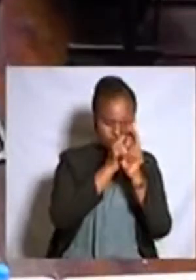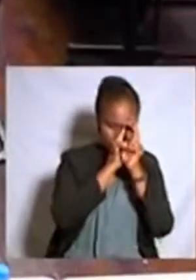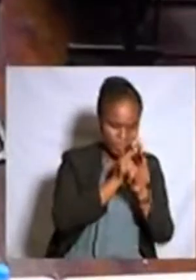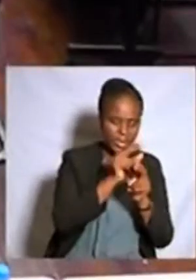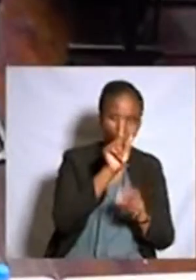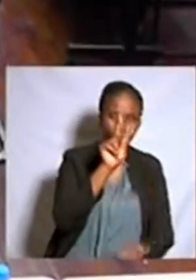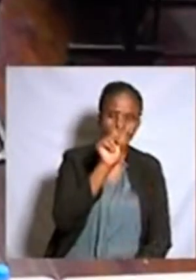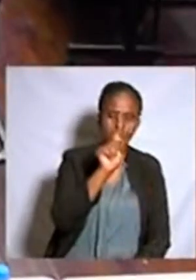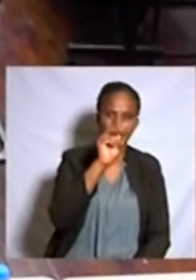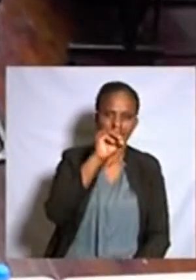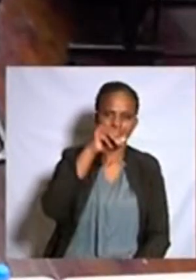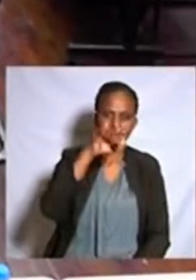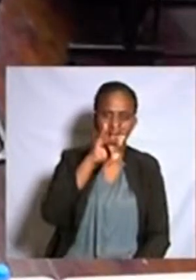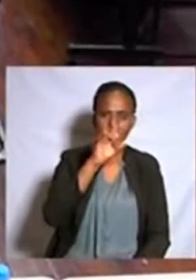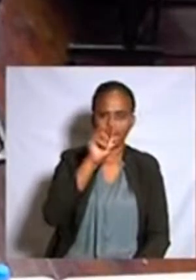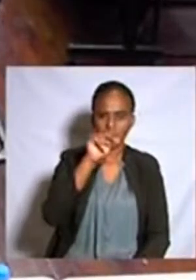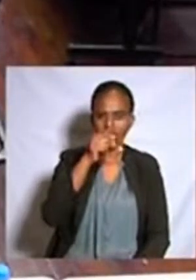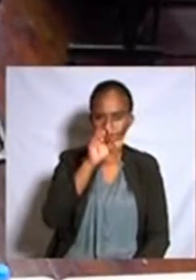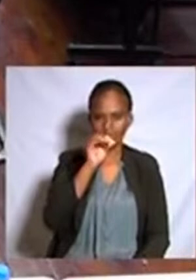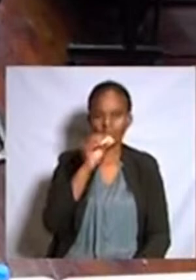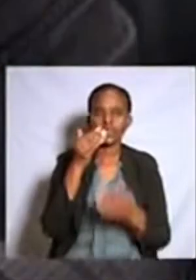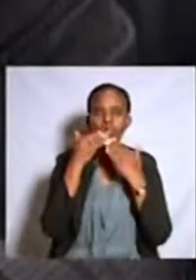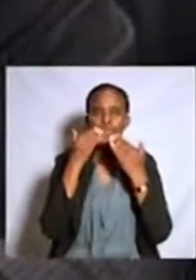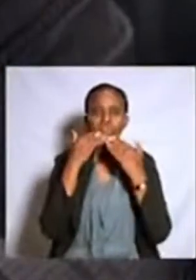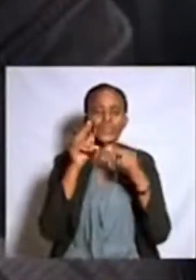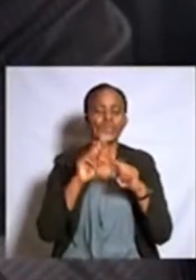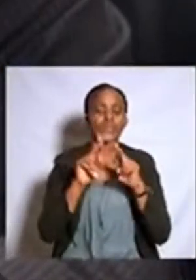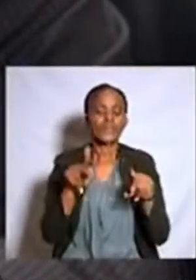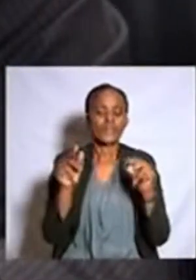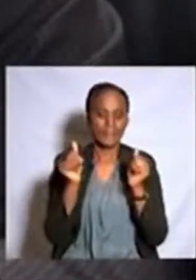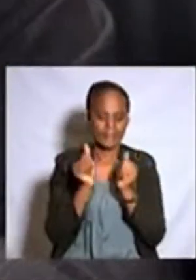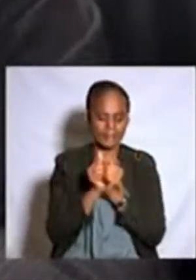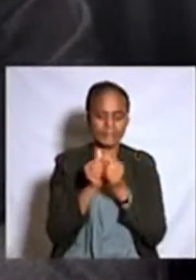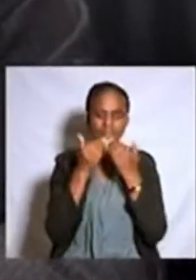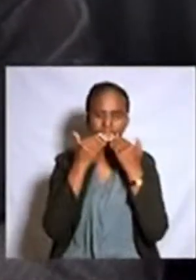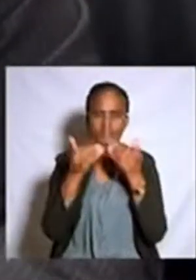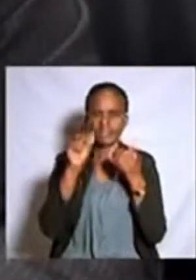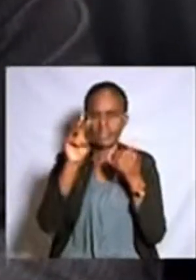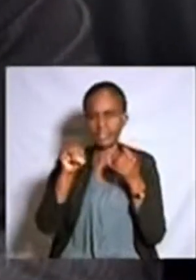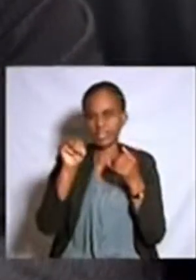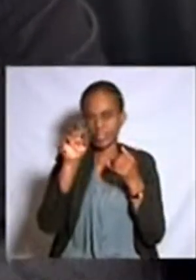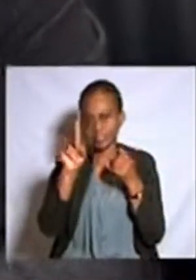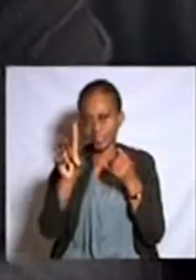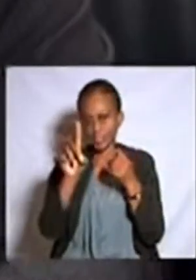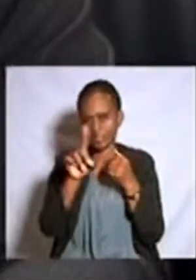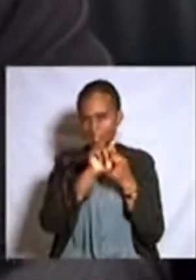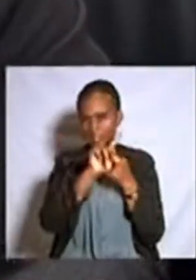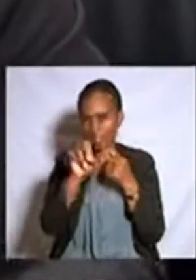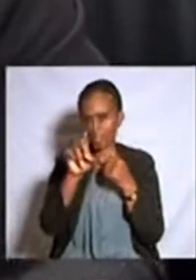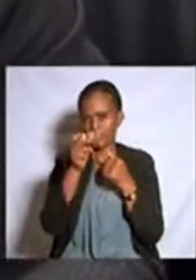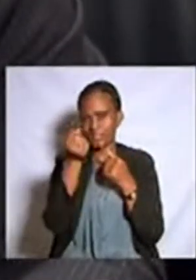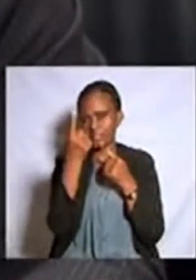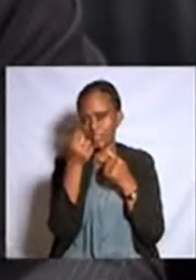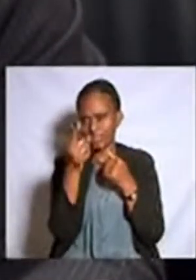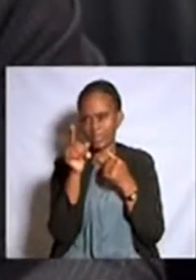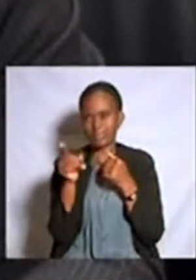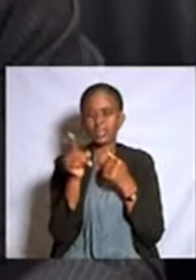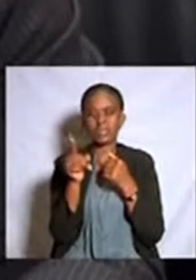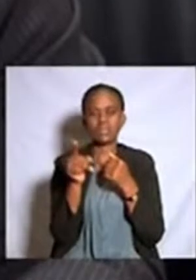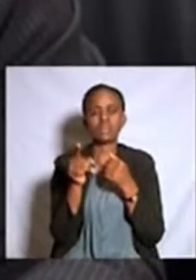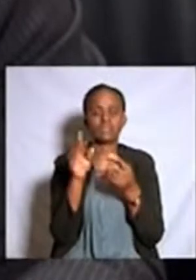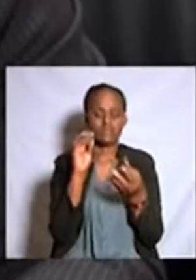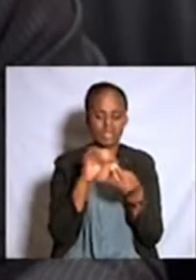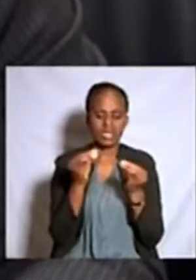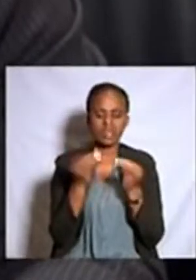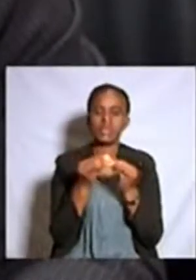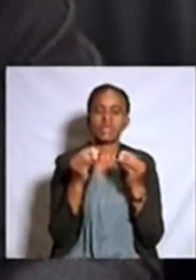Thank you, Chairperson, and thank you, MD. 111 is quite a significant number,